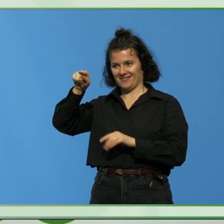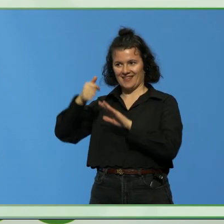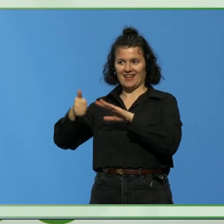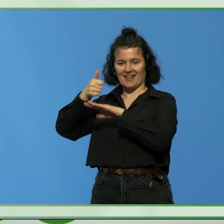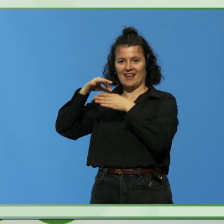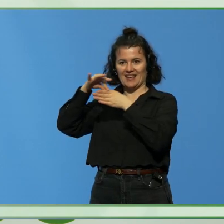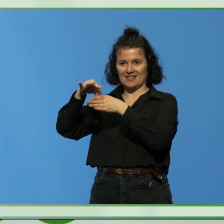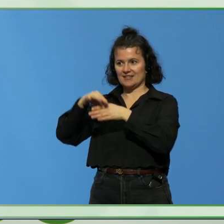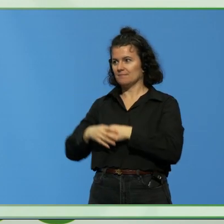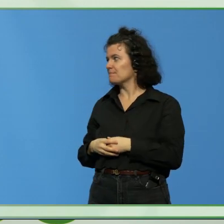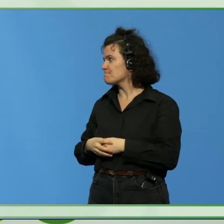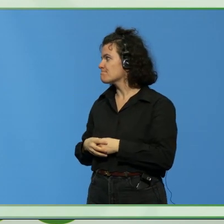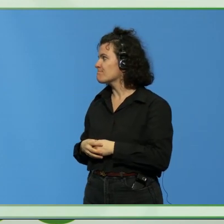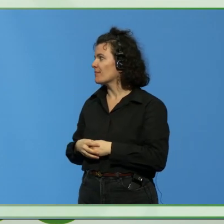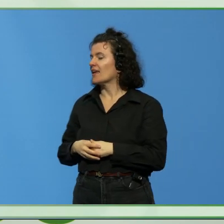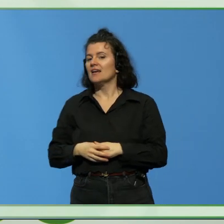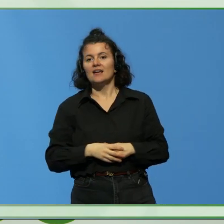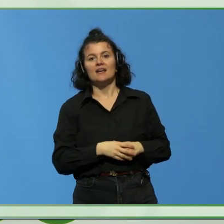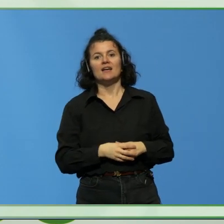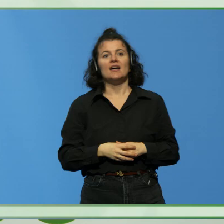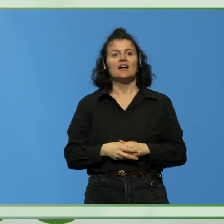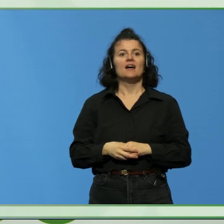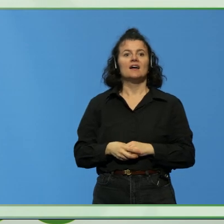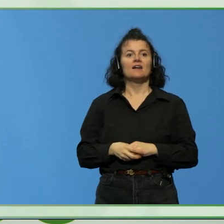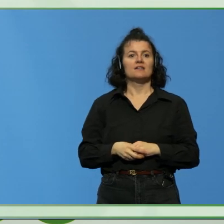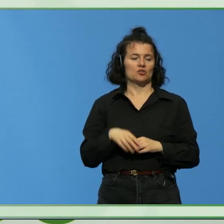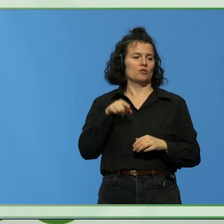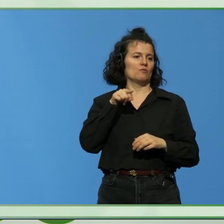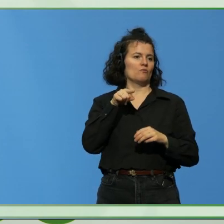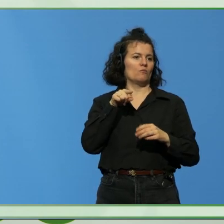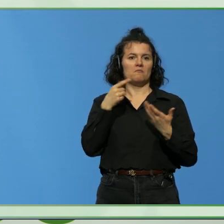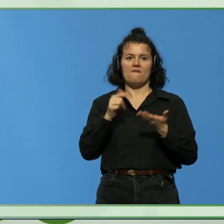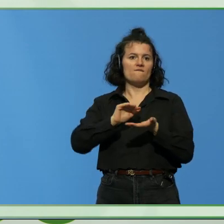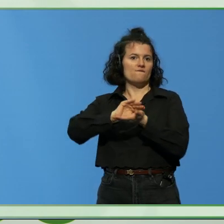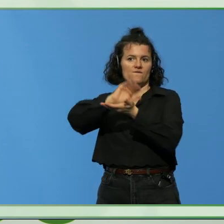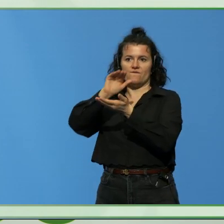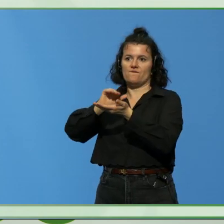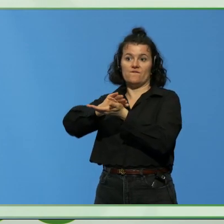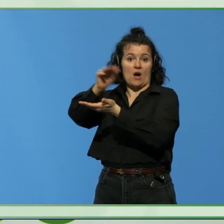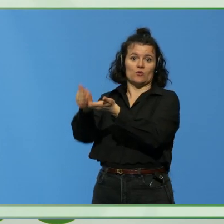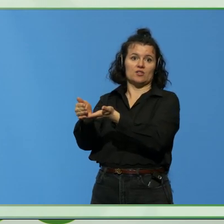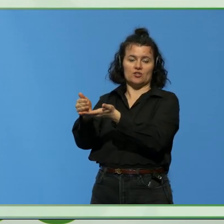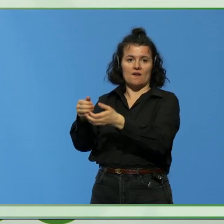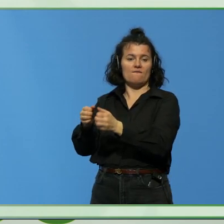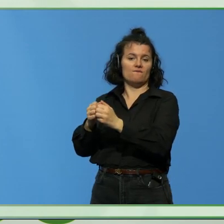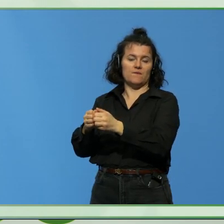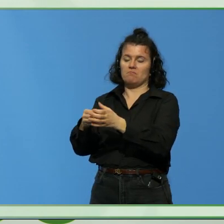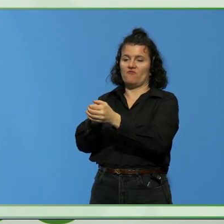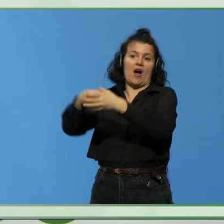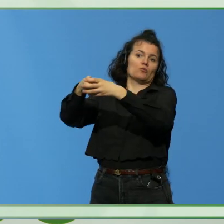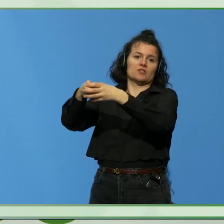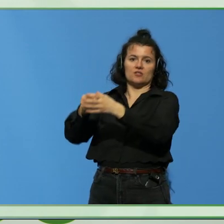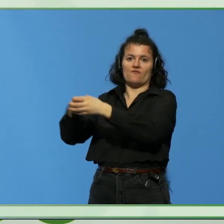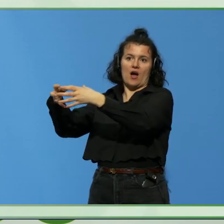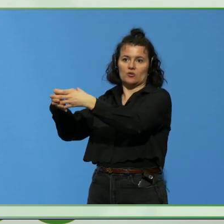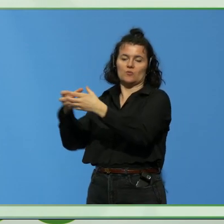a growth program that supports founders in the growth stage. So what does it mean? These are startups that have already